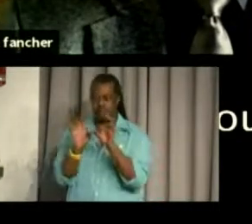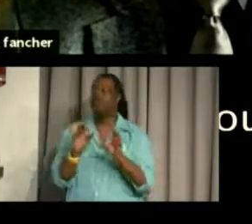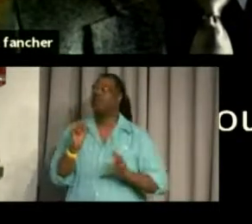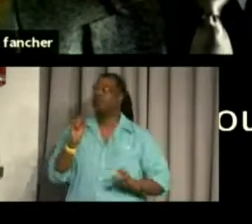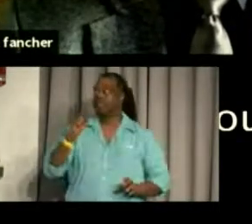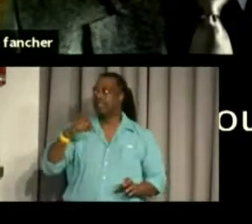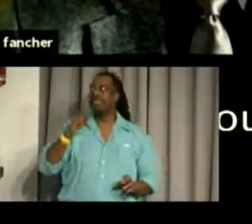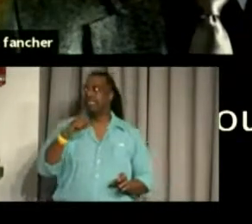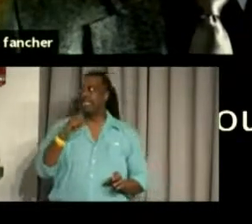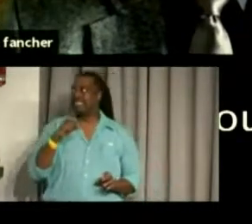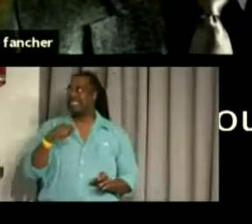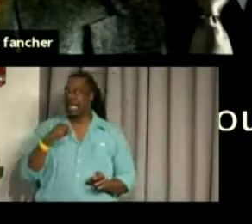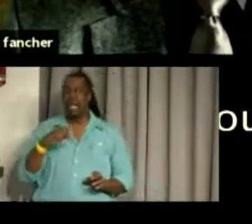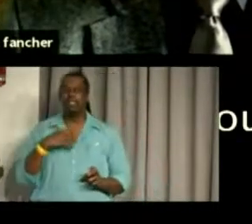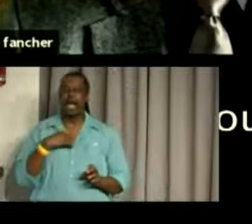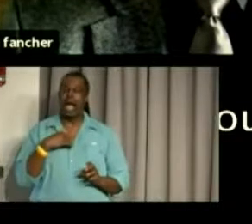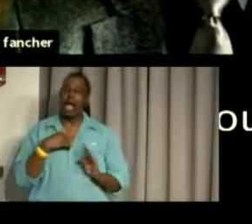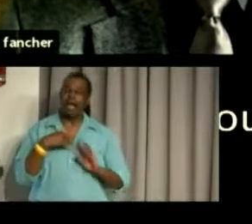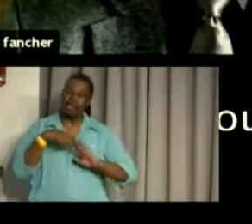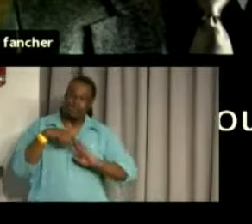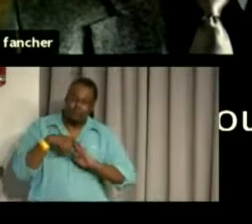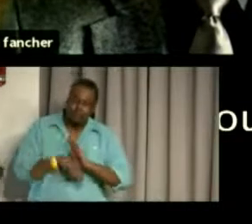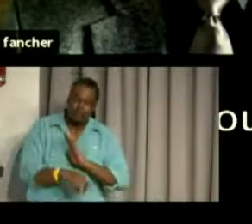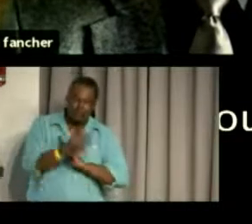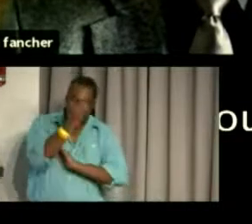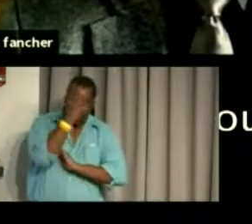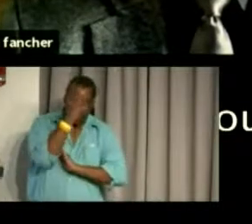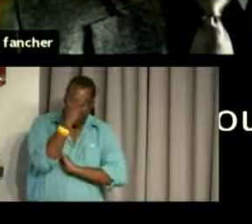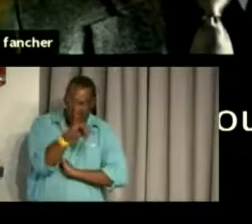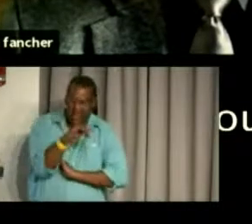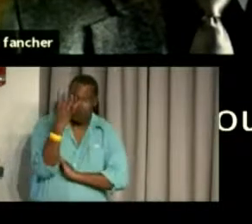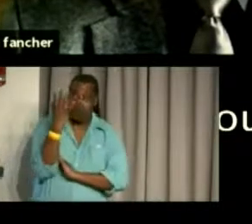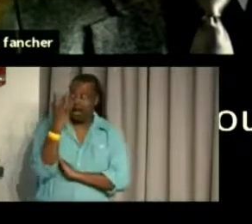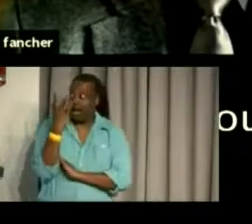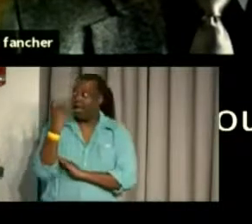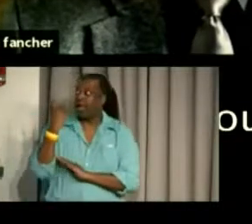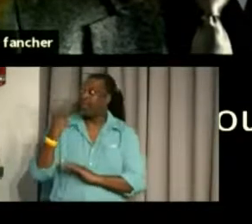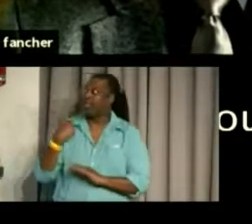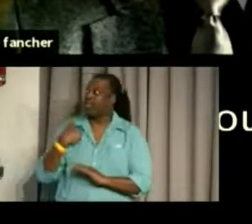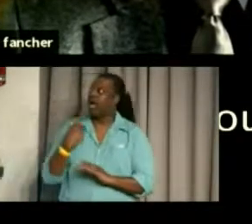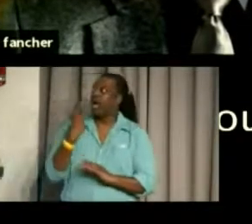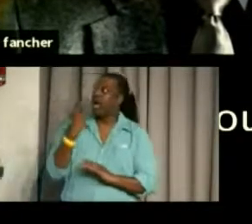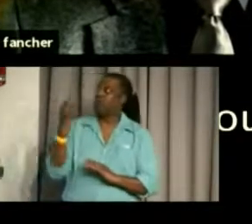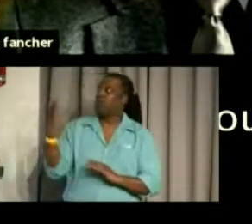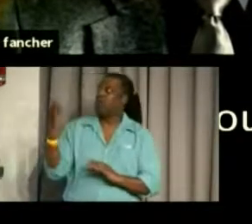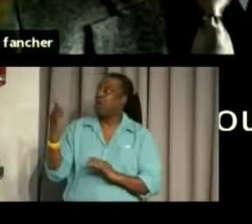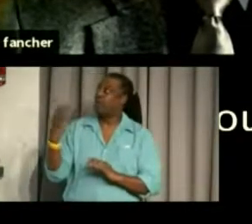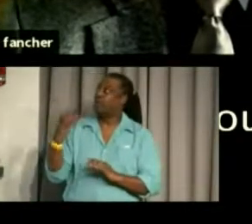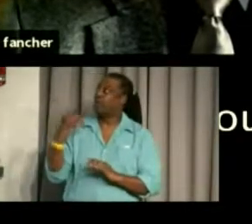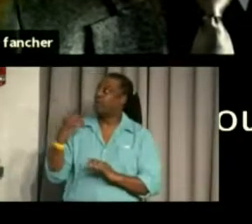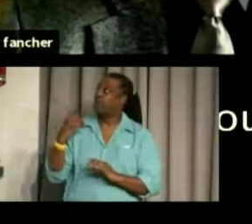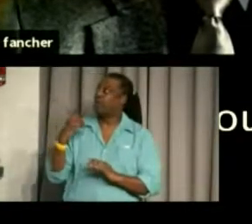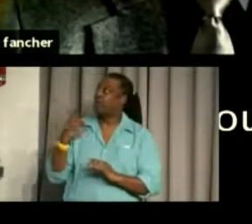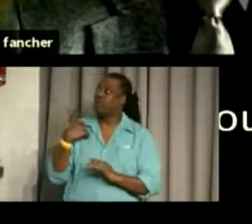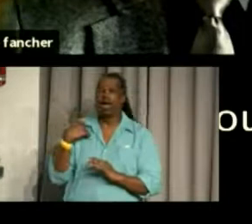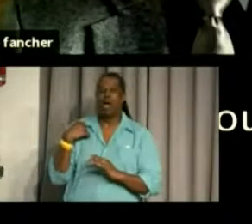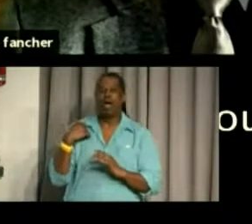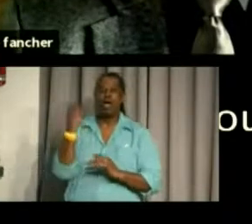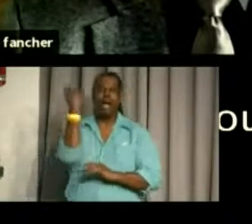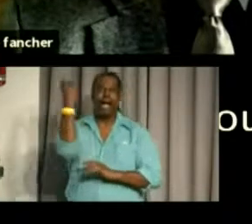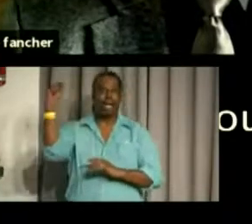Yes, I am intimately aware of it because I was one of the activists and